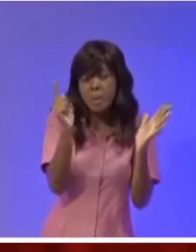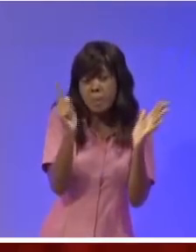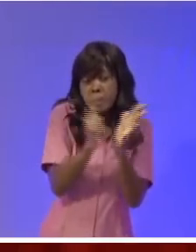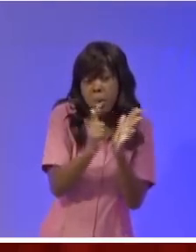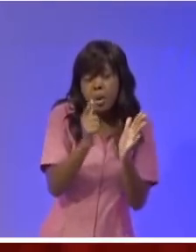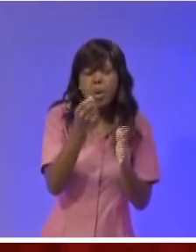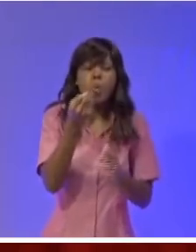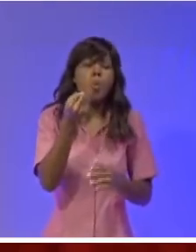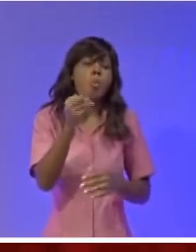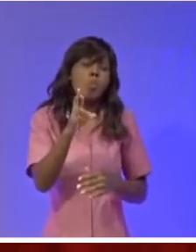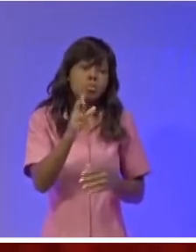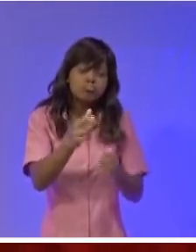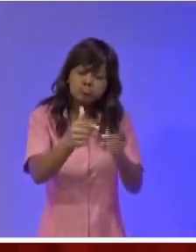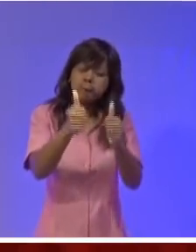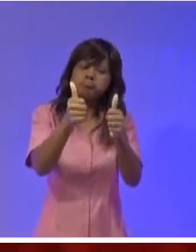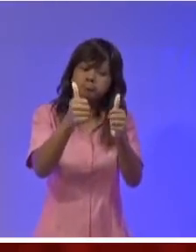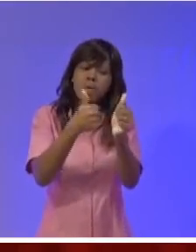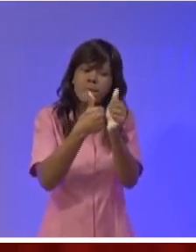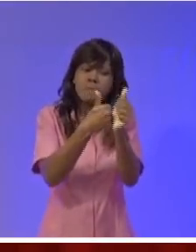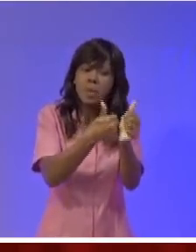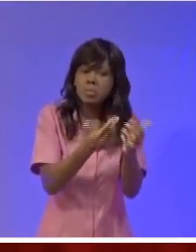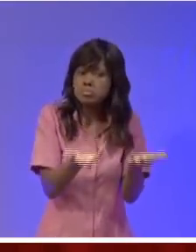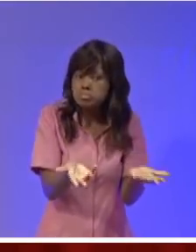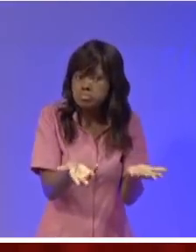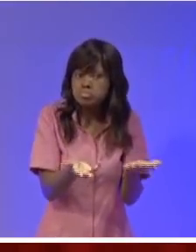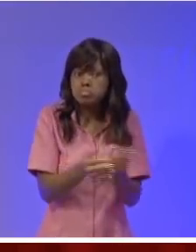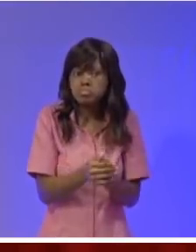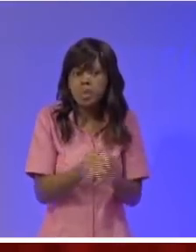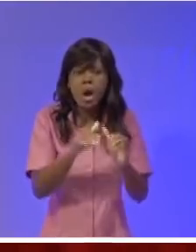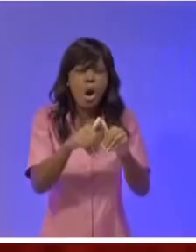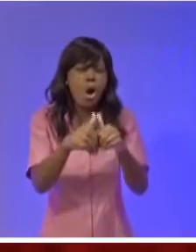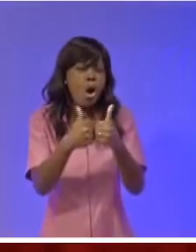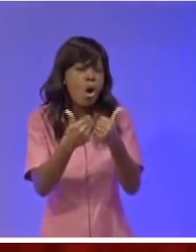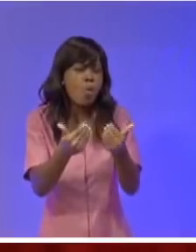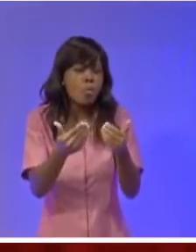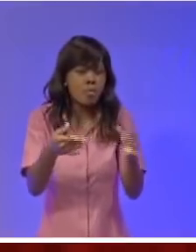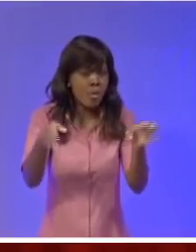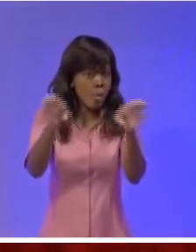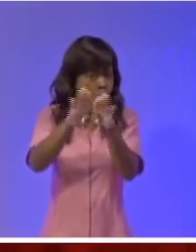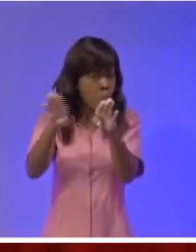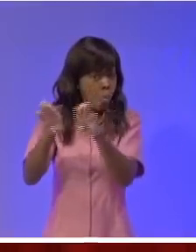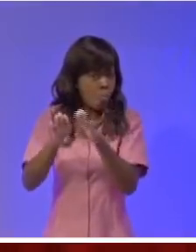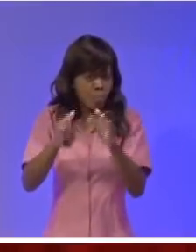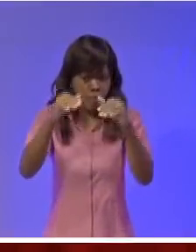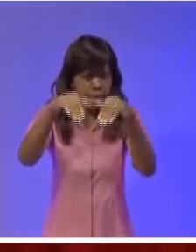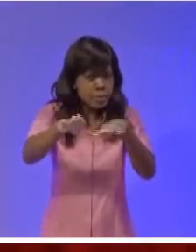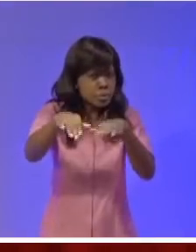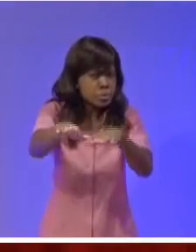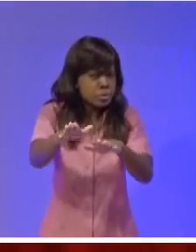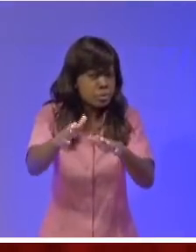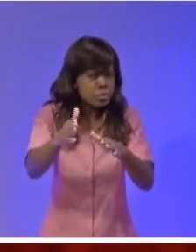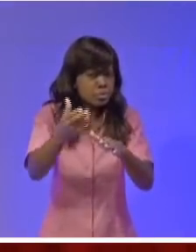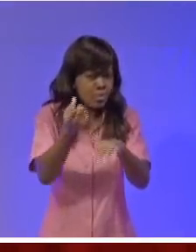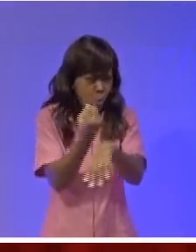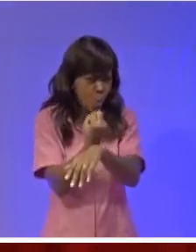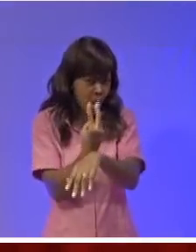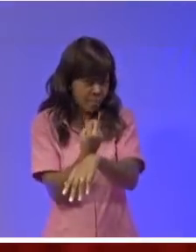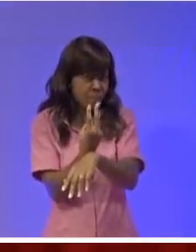permitted? How does the closure of beaches at 12 p.m. daily affect